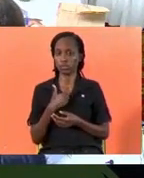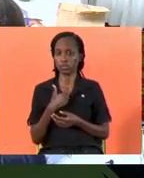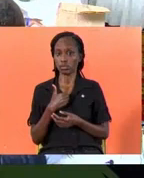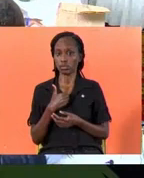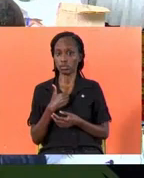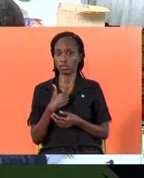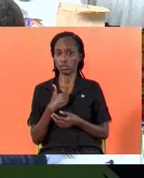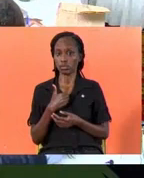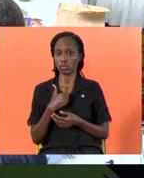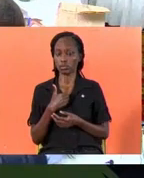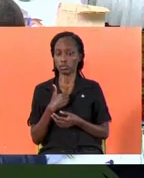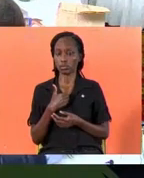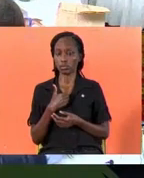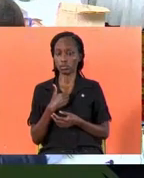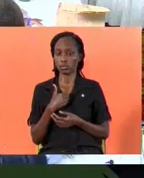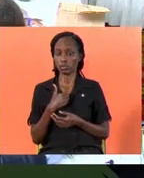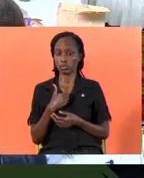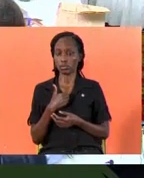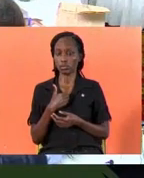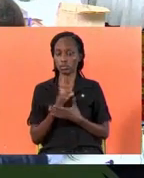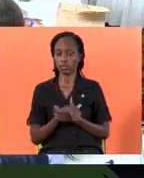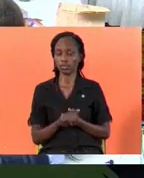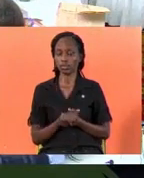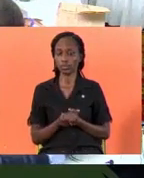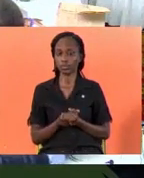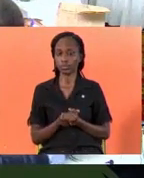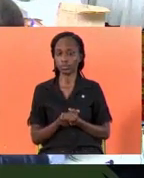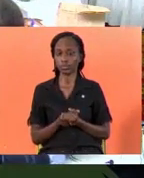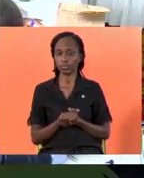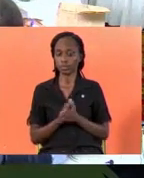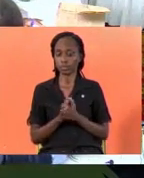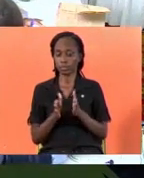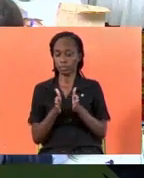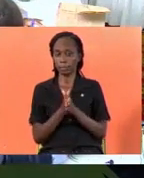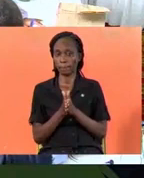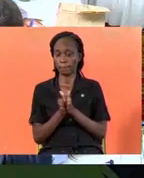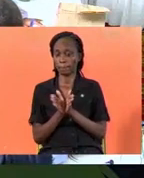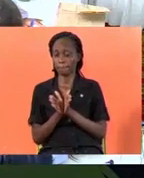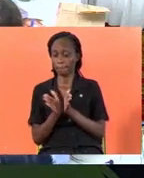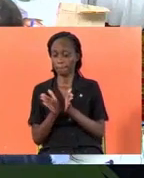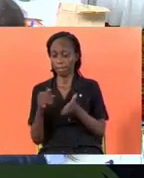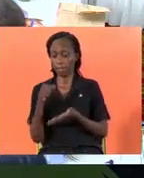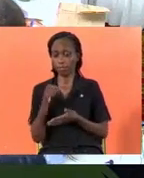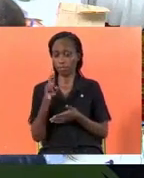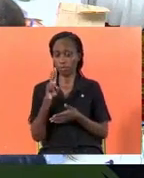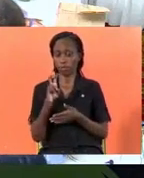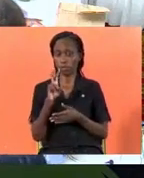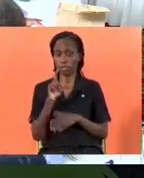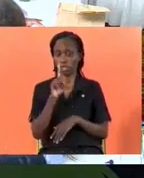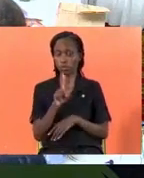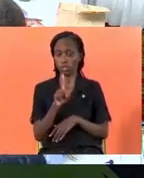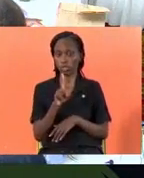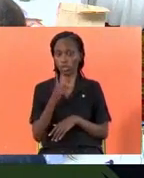quite a huge amount of the budget that went towards paying public debts. And the public budget for 2021,